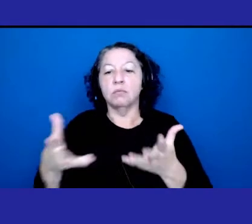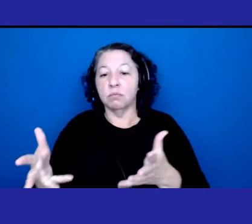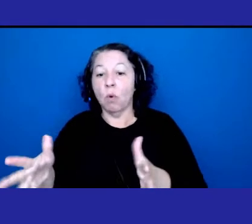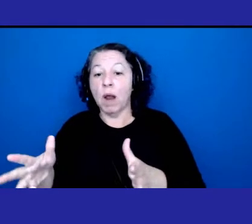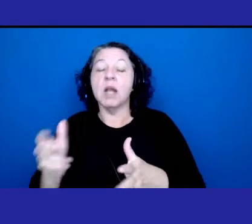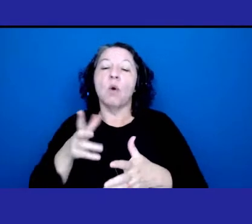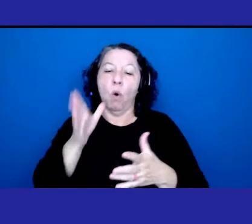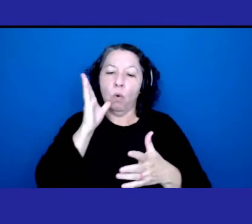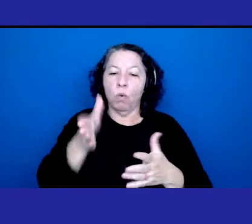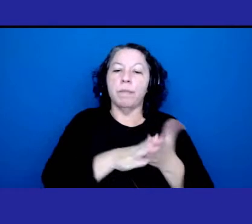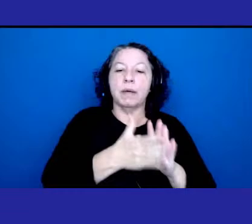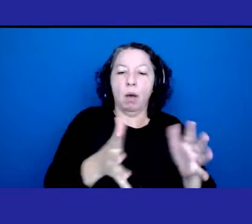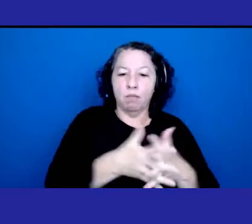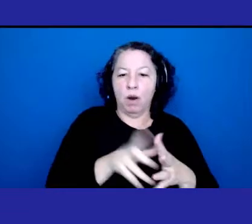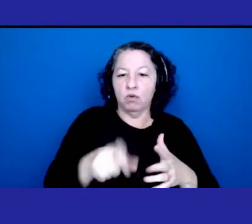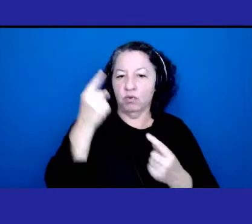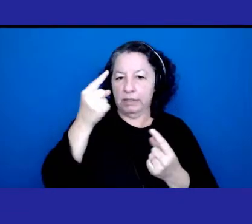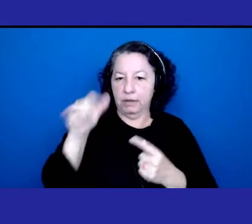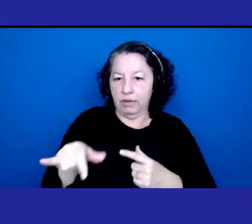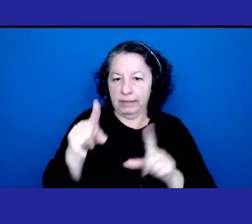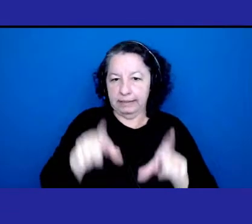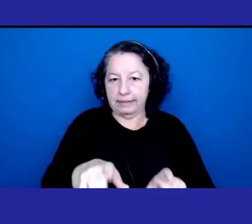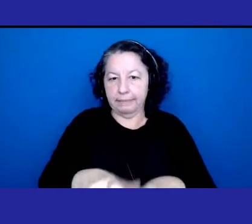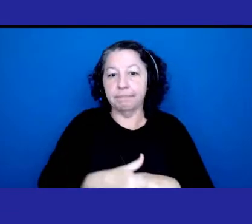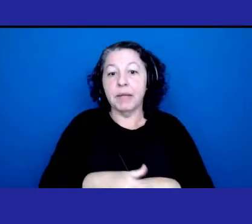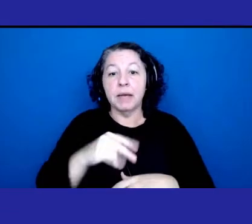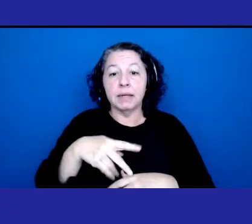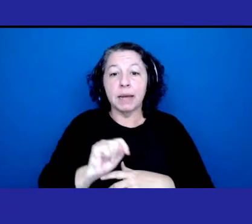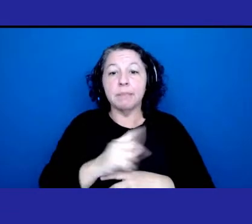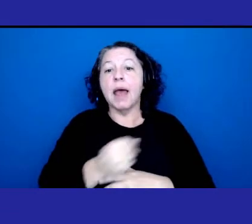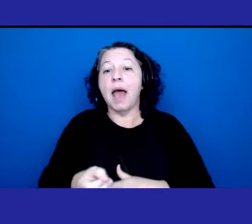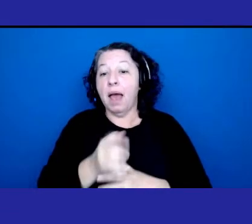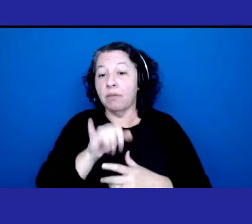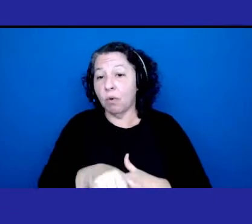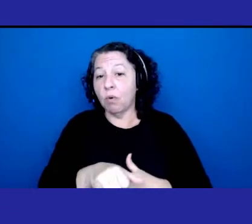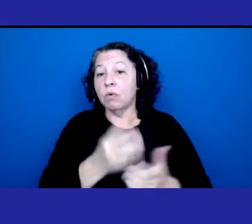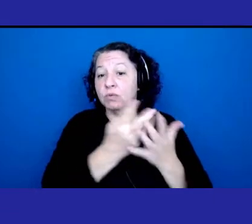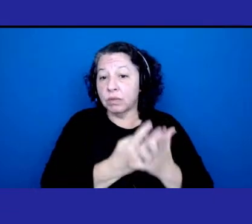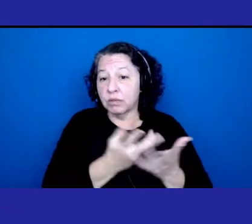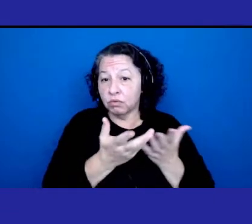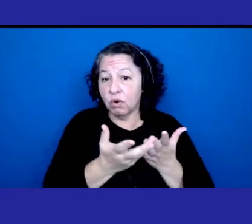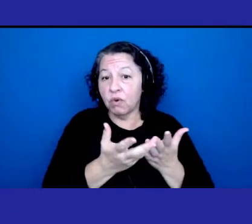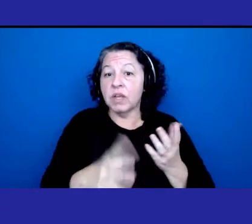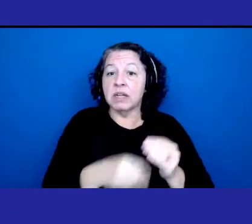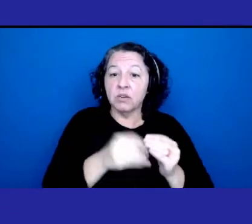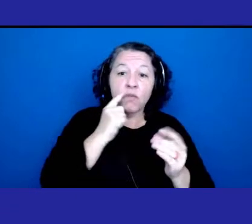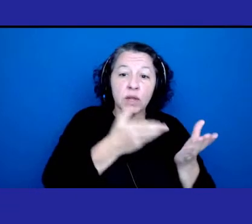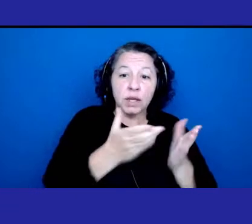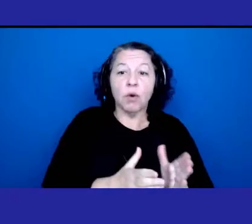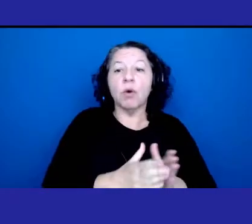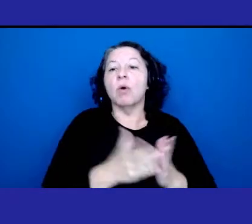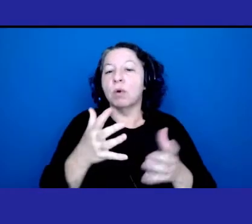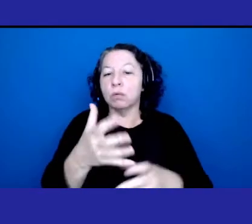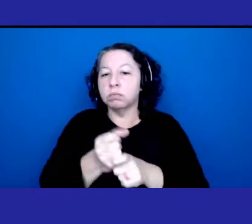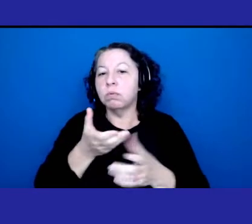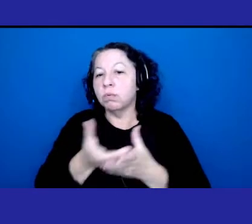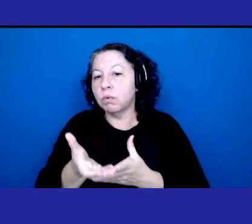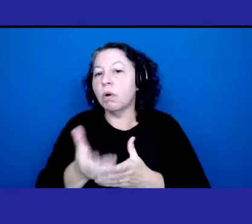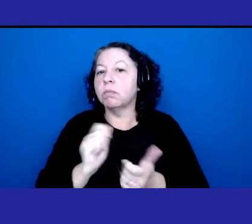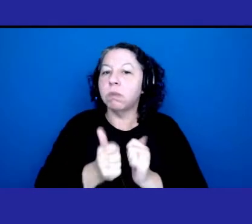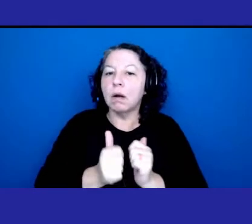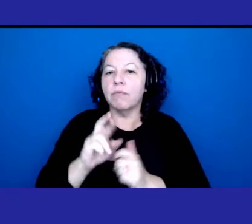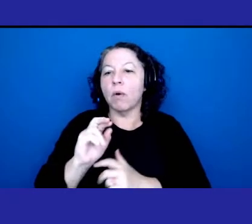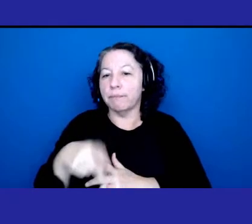NIPT and carrier screening services were procured through a competitive RFP process. The procurement was approved by